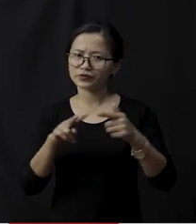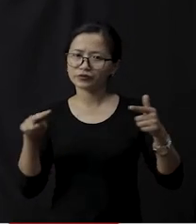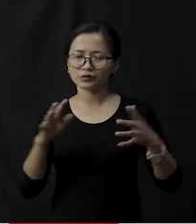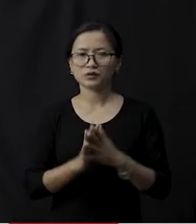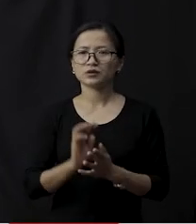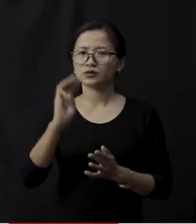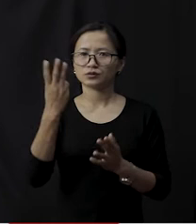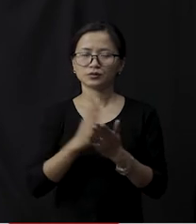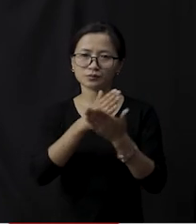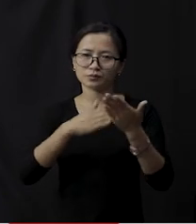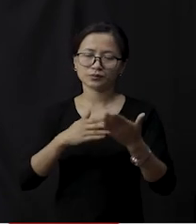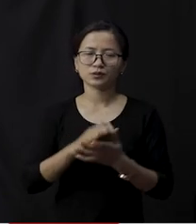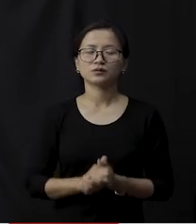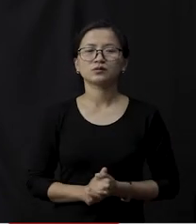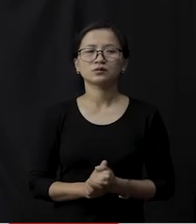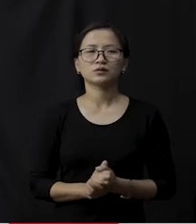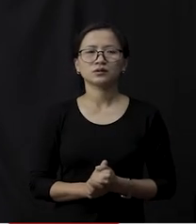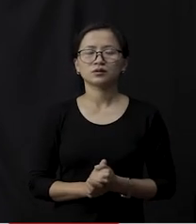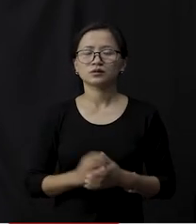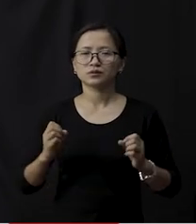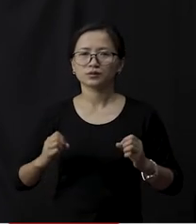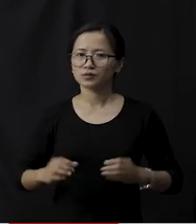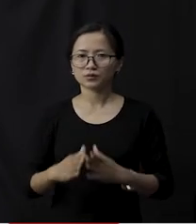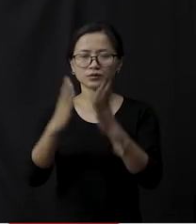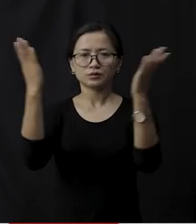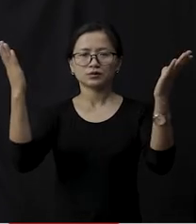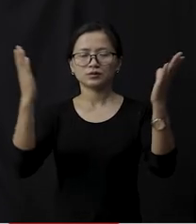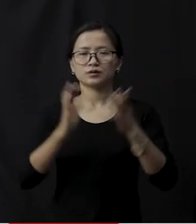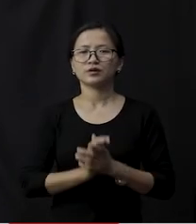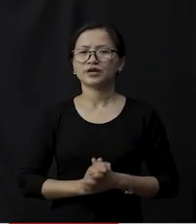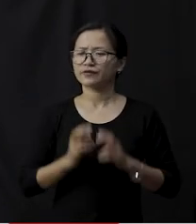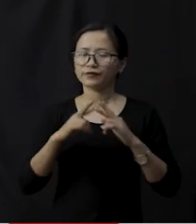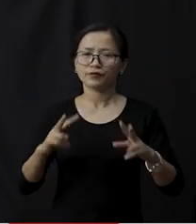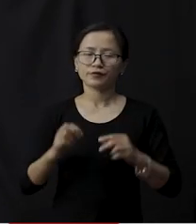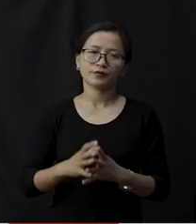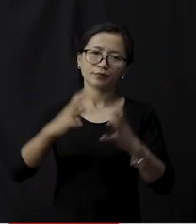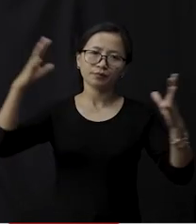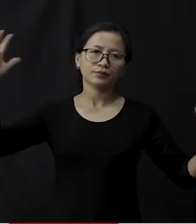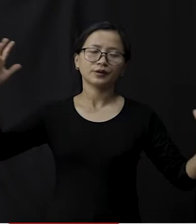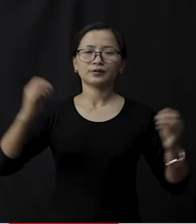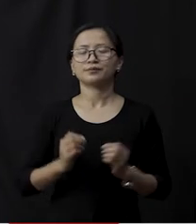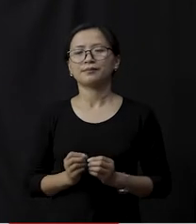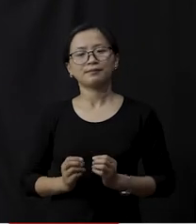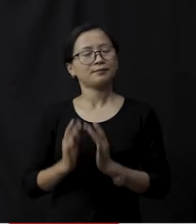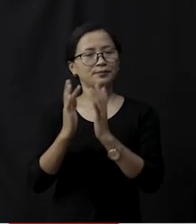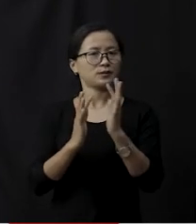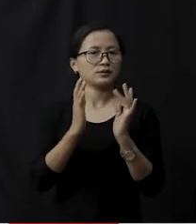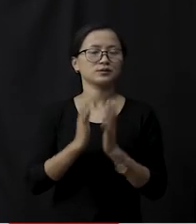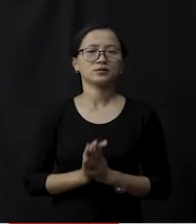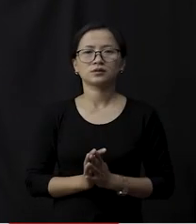differentiate into three parts. That is, the trees, which are very, very big plant.